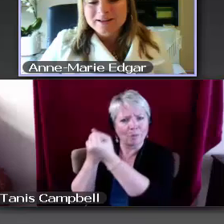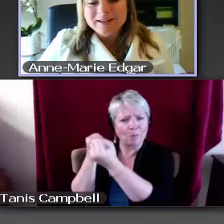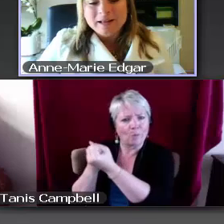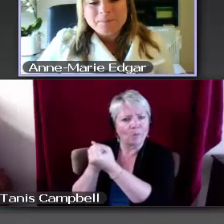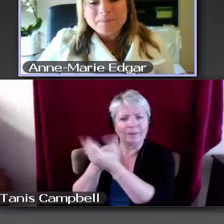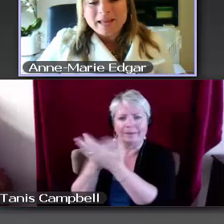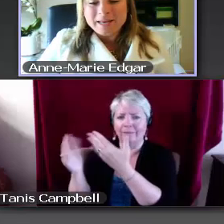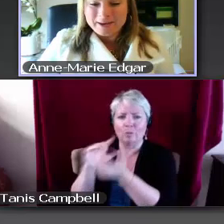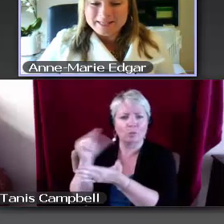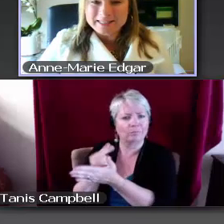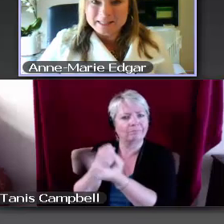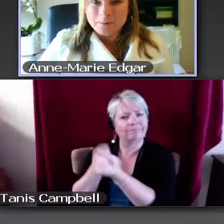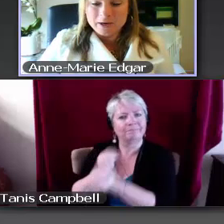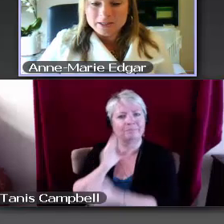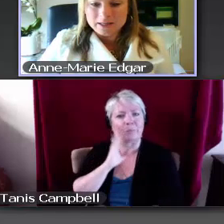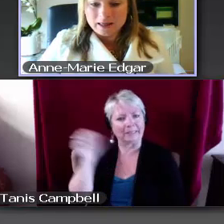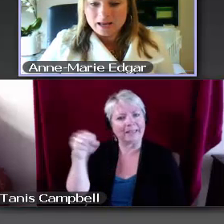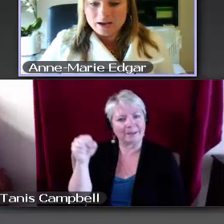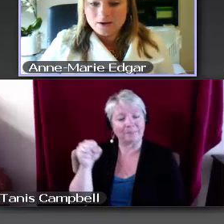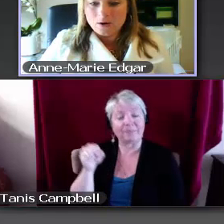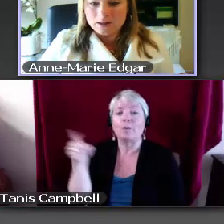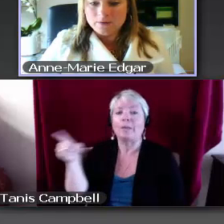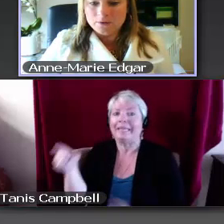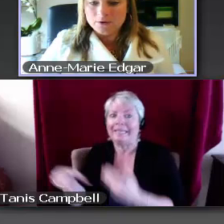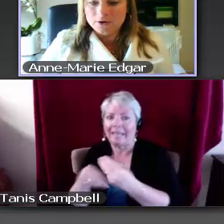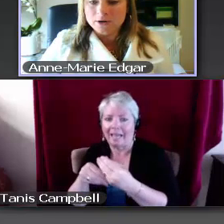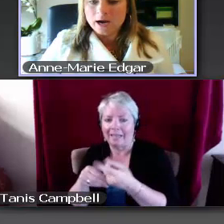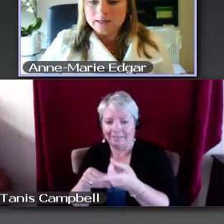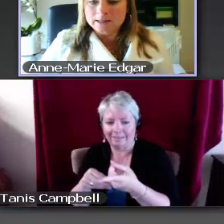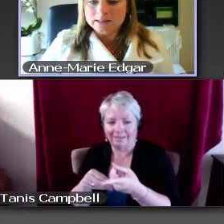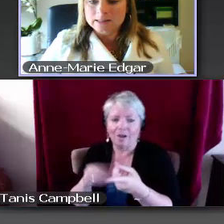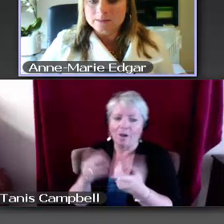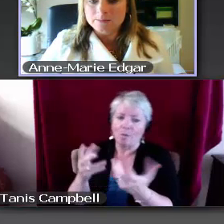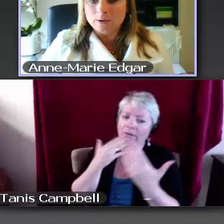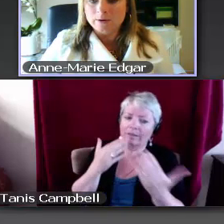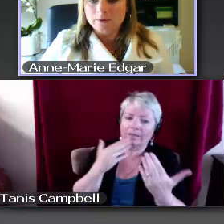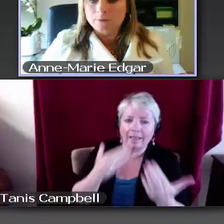well. Anyway, he says, "I wanted to thank all of you for your